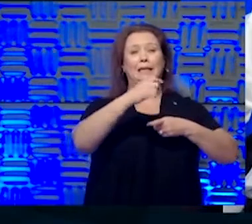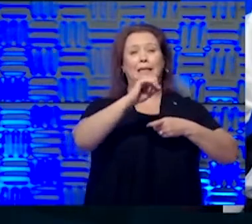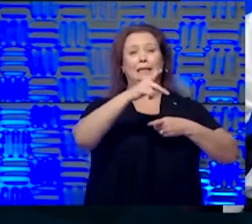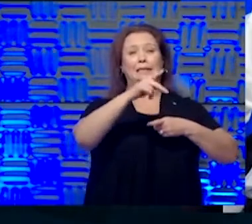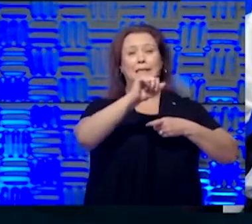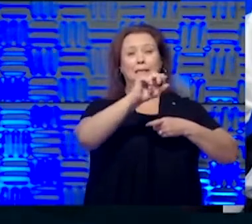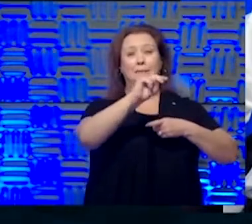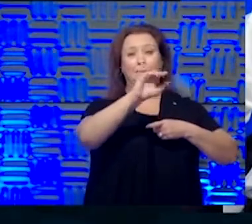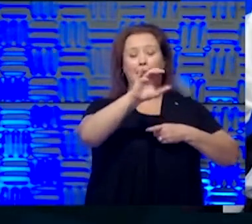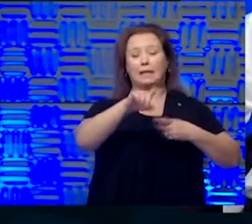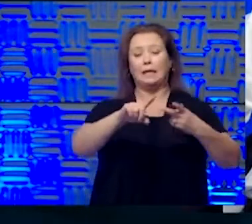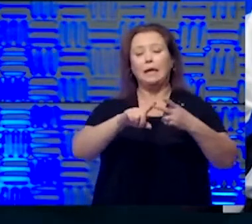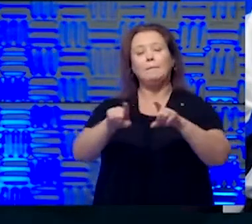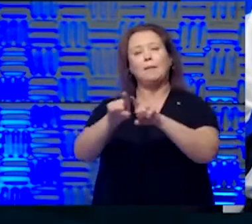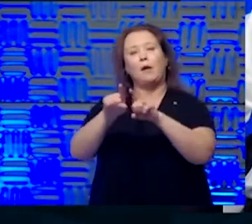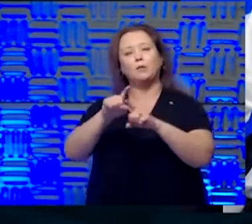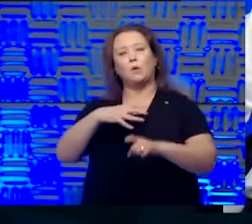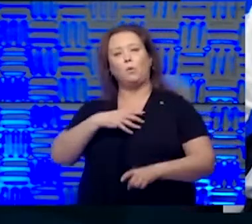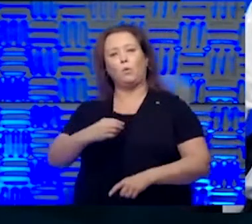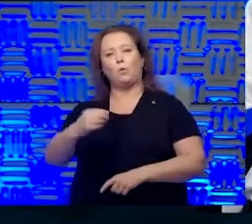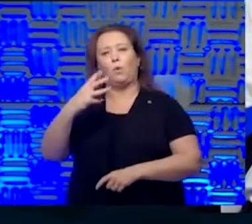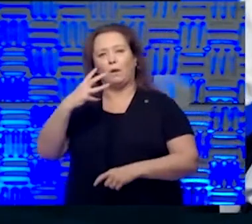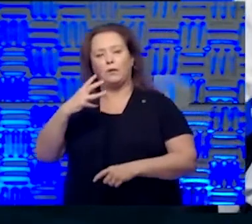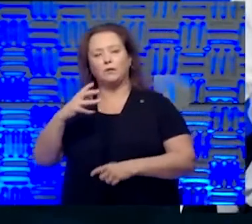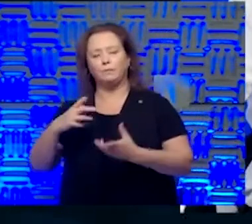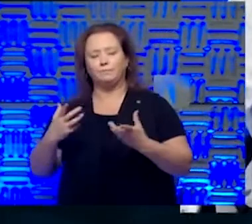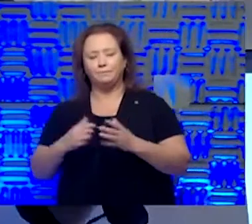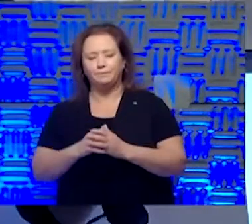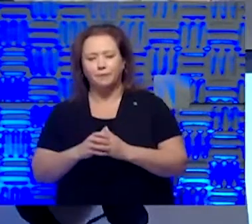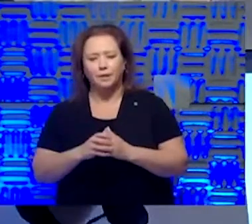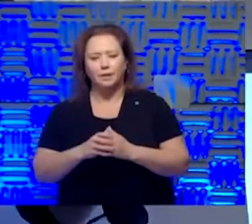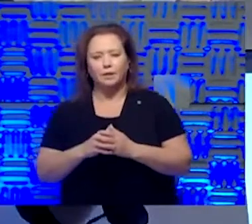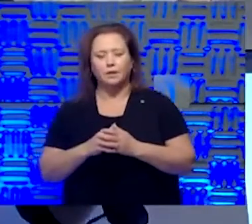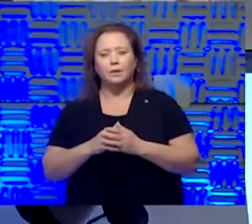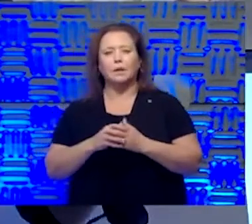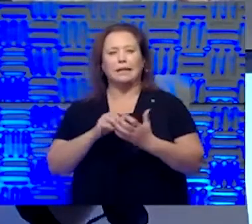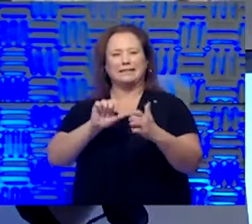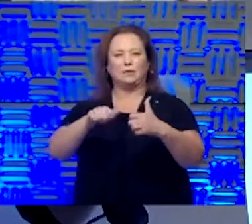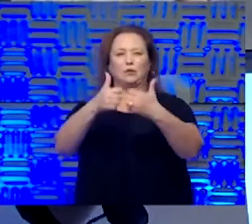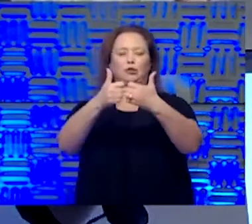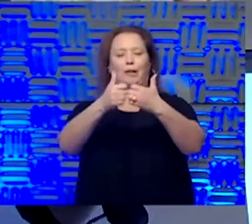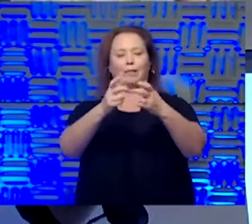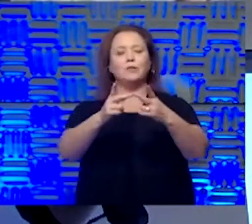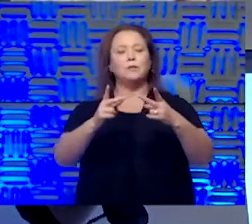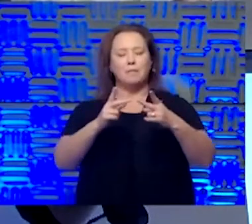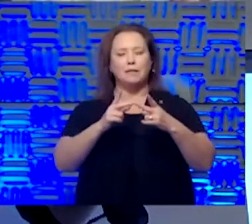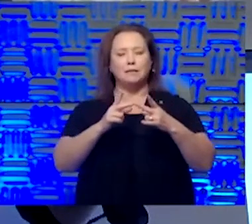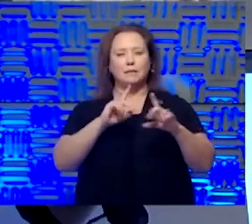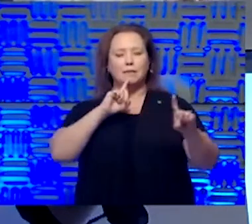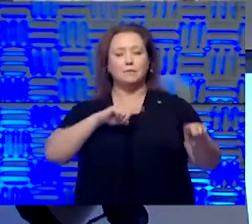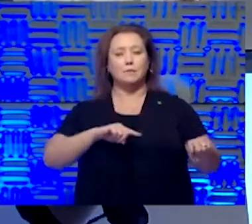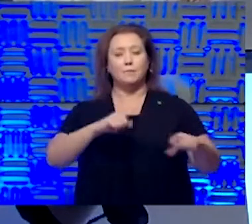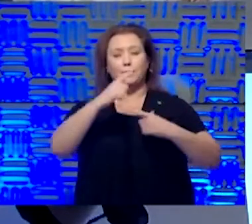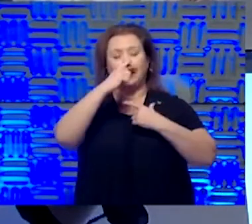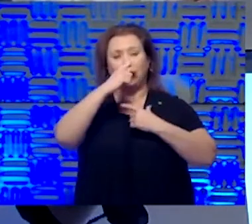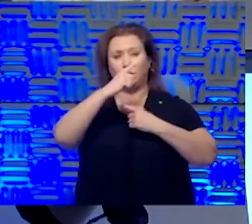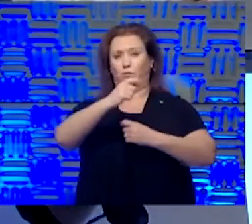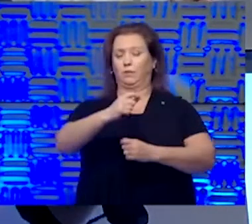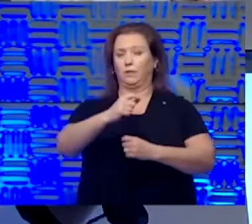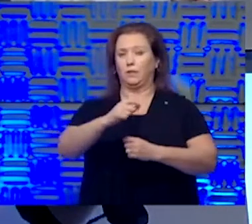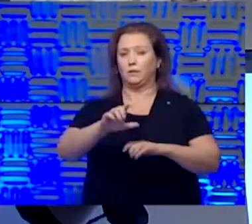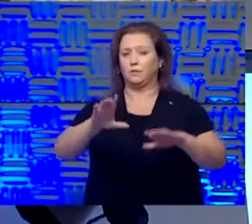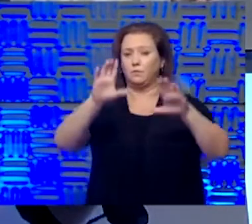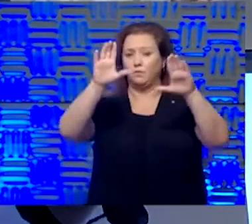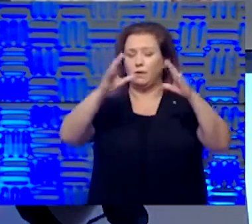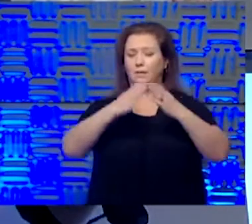listing Caucasian as their race. So yeah, a lot of it. I mean, it's a challenging place, and the interesting thing is, and I think this is one of the great